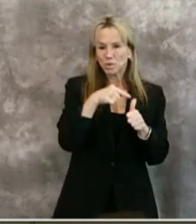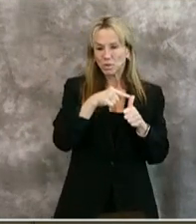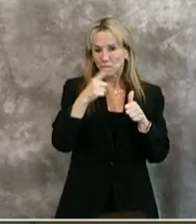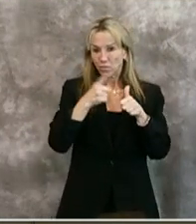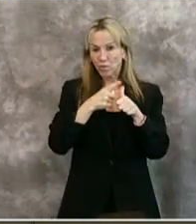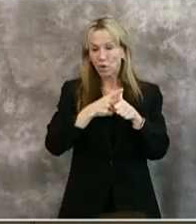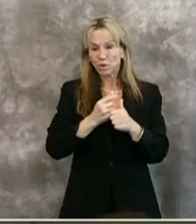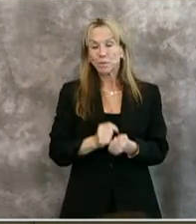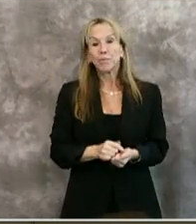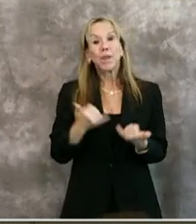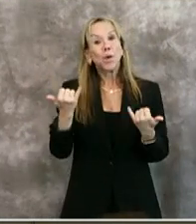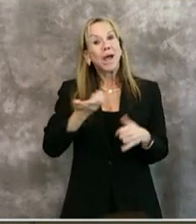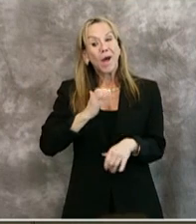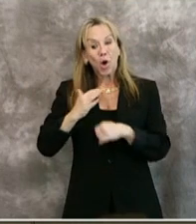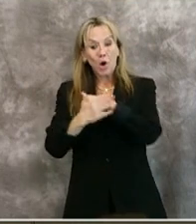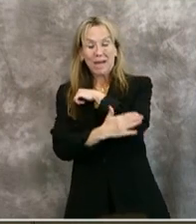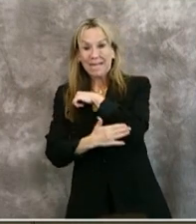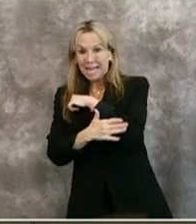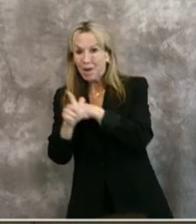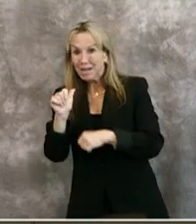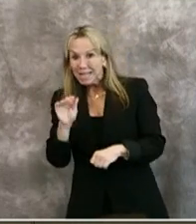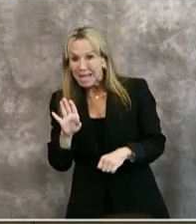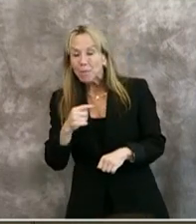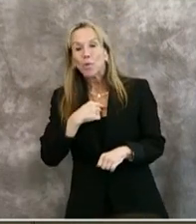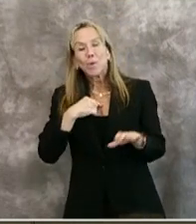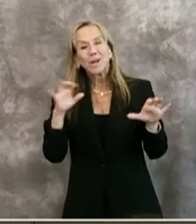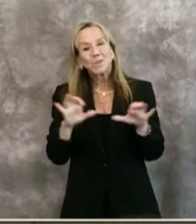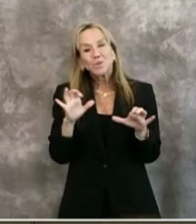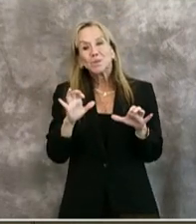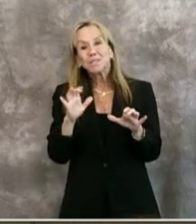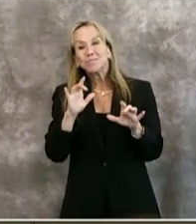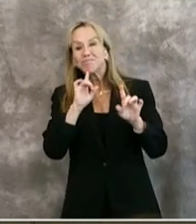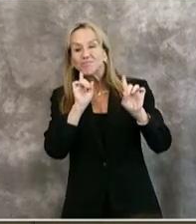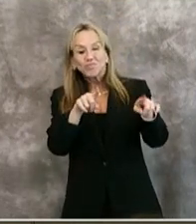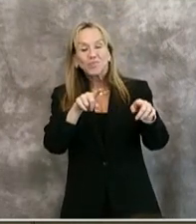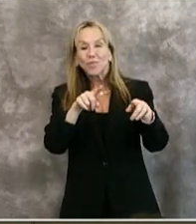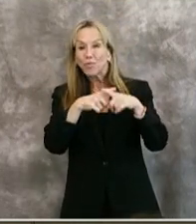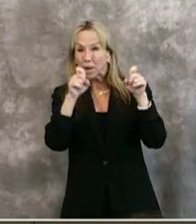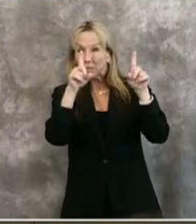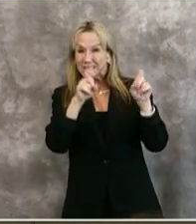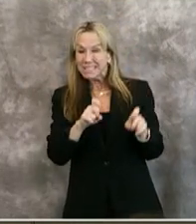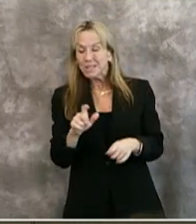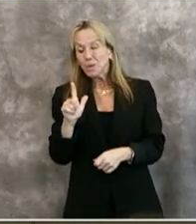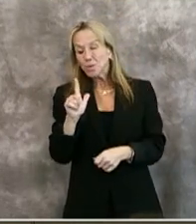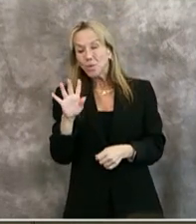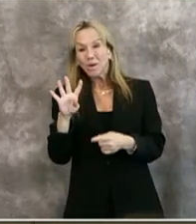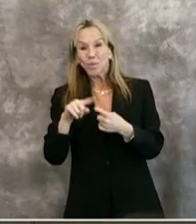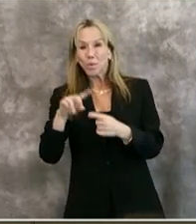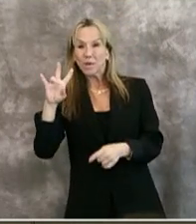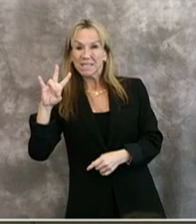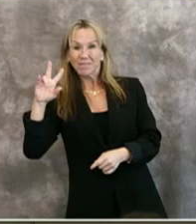is achieving a turnaround of 24 to 72 hours, the waits of 5 or